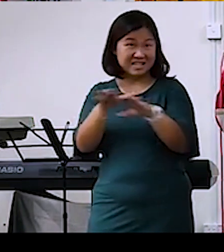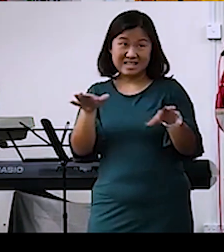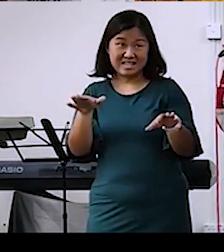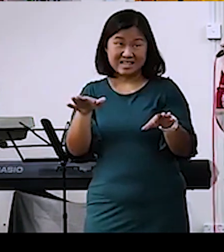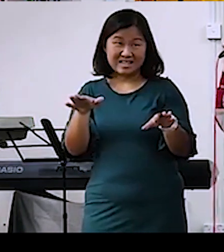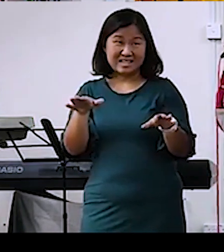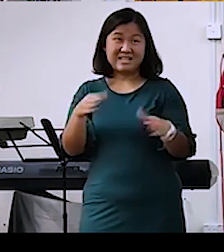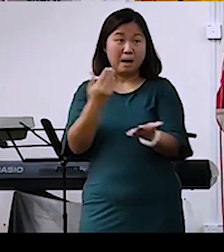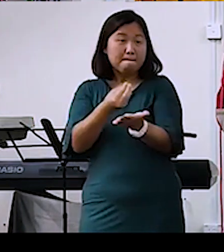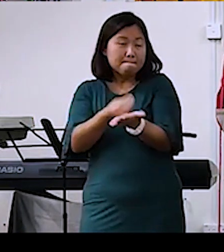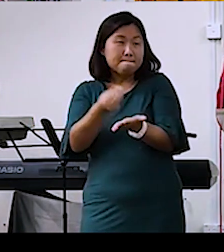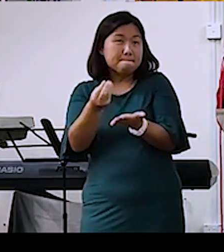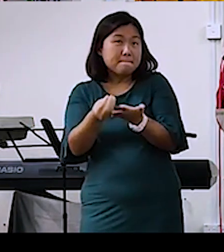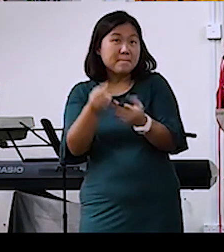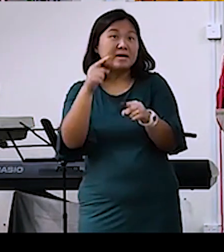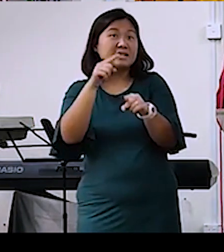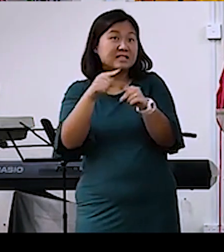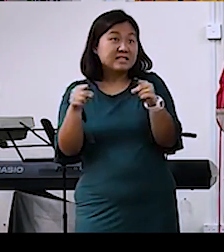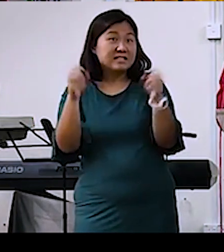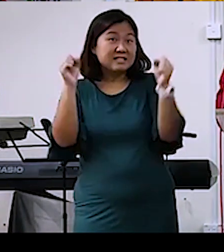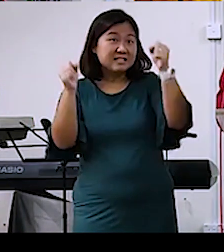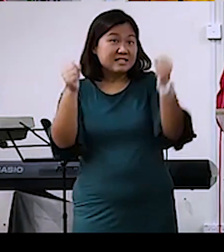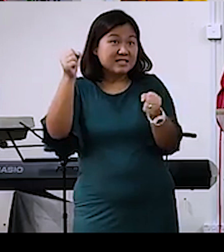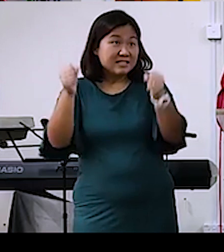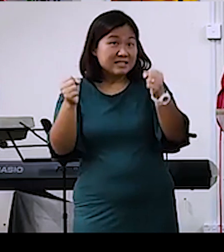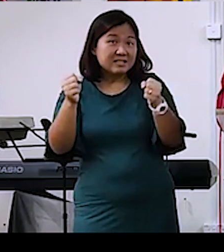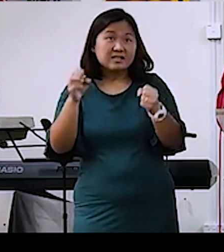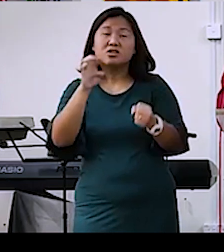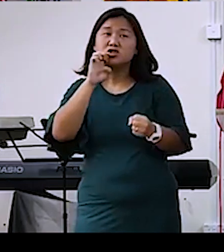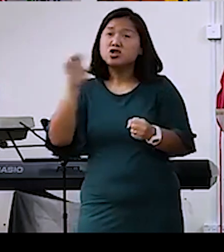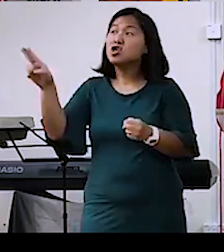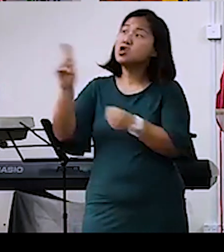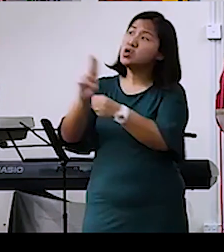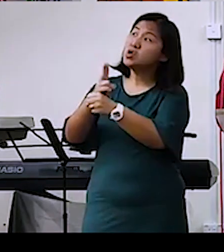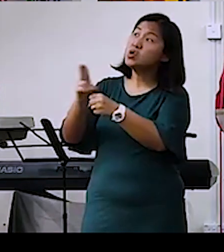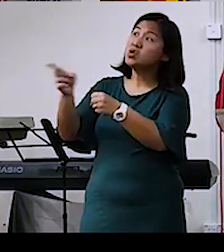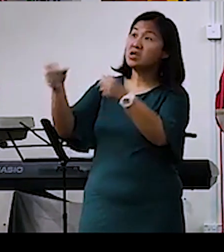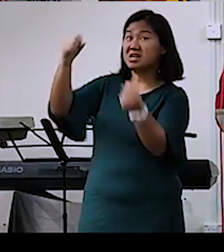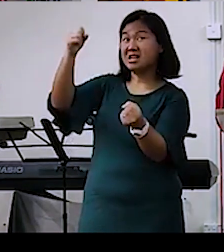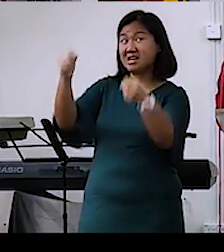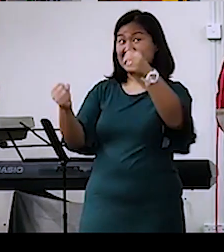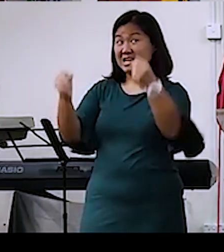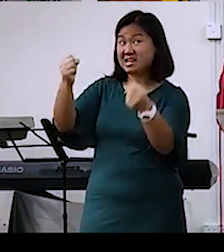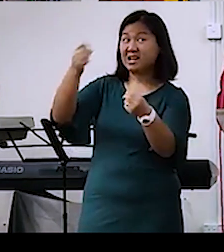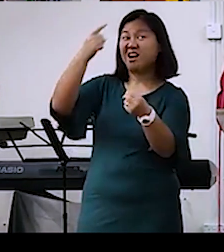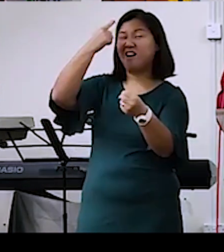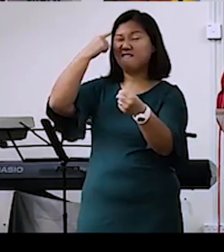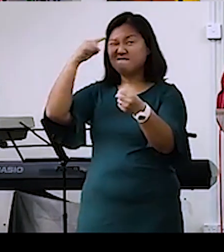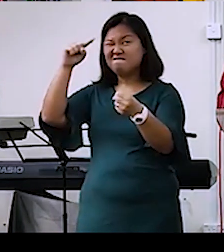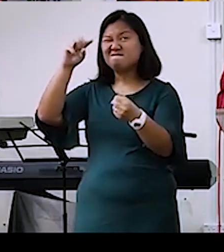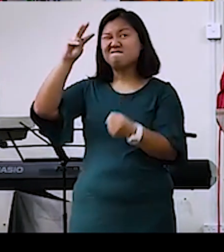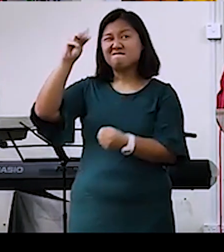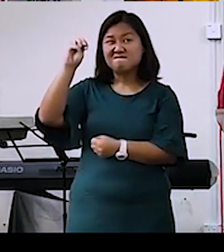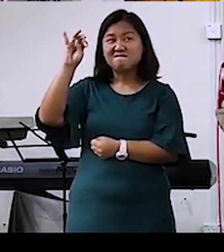used to bless her with a car. And since day one, she has been using her car for ministry. And I know it's pure ministry